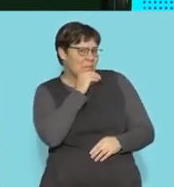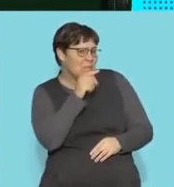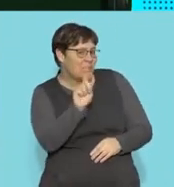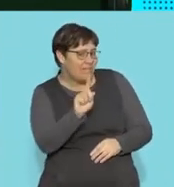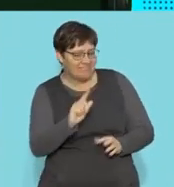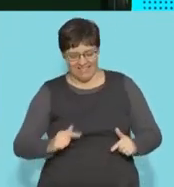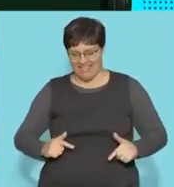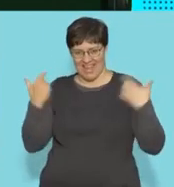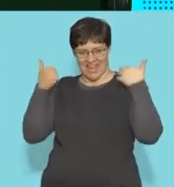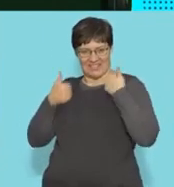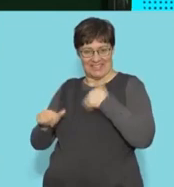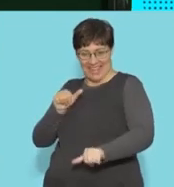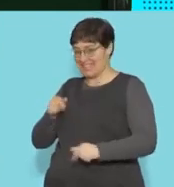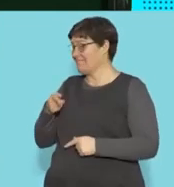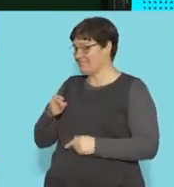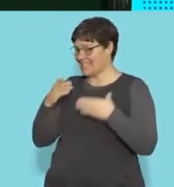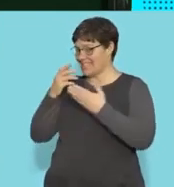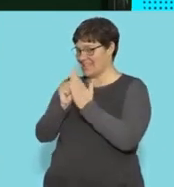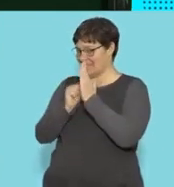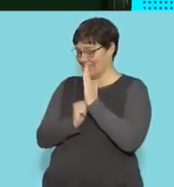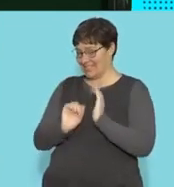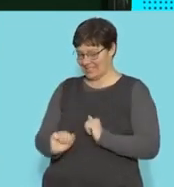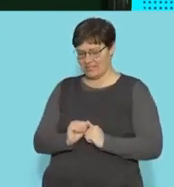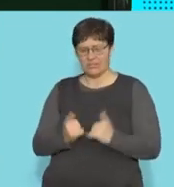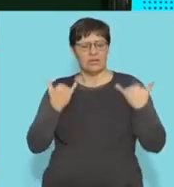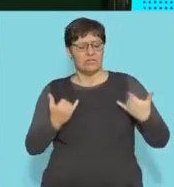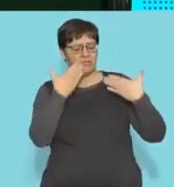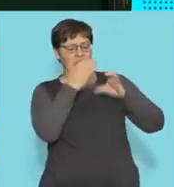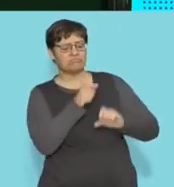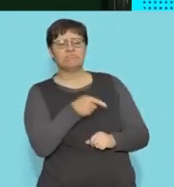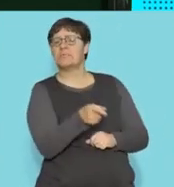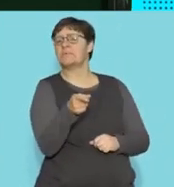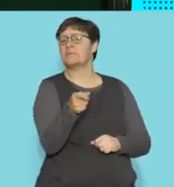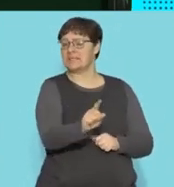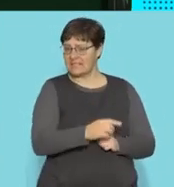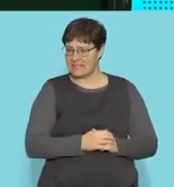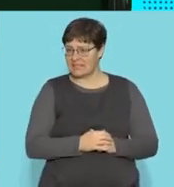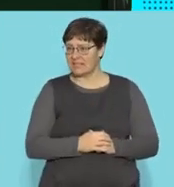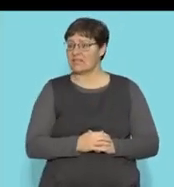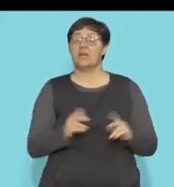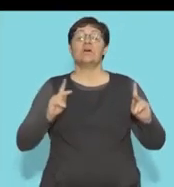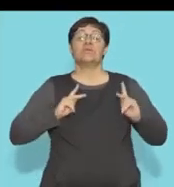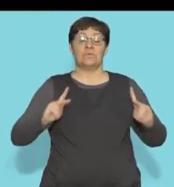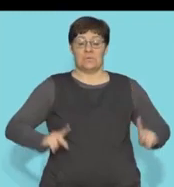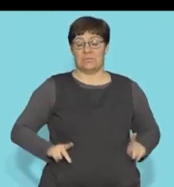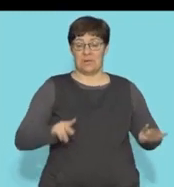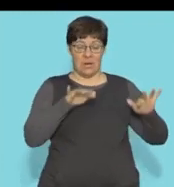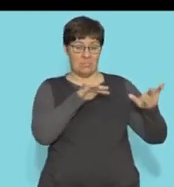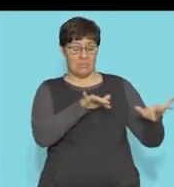life sciences. So what are we looking at today? Well, we're focusing on